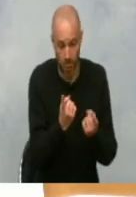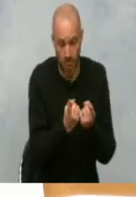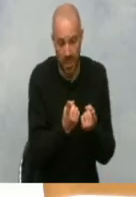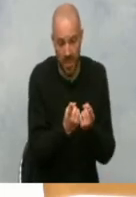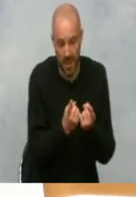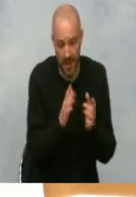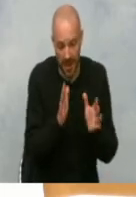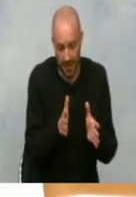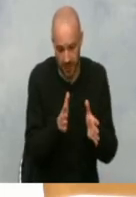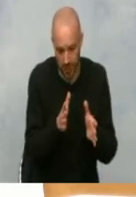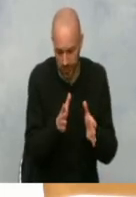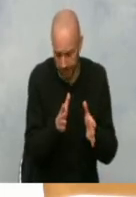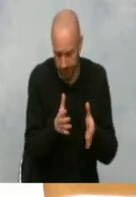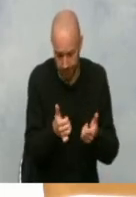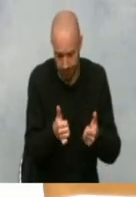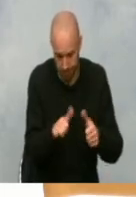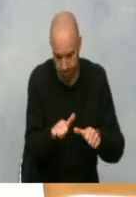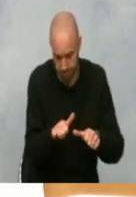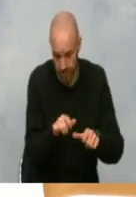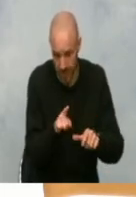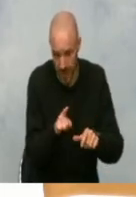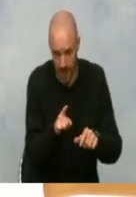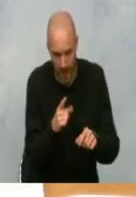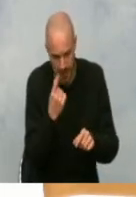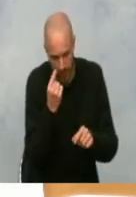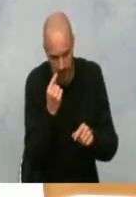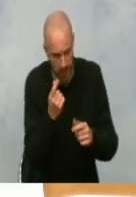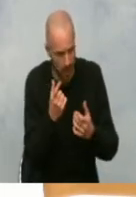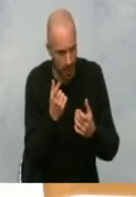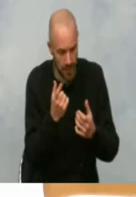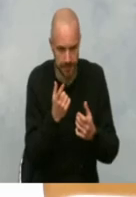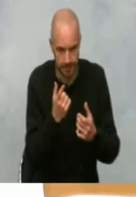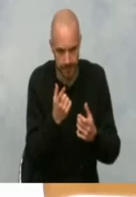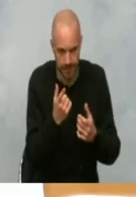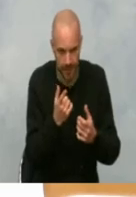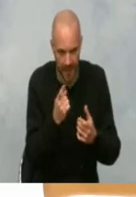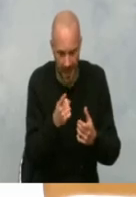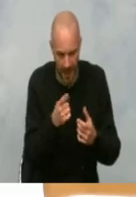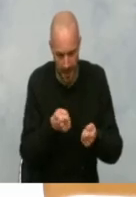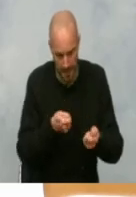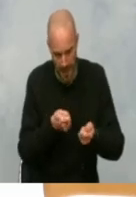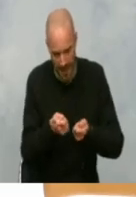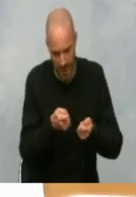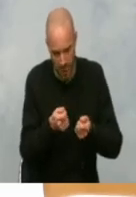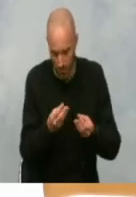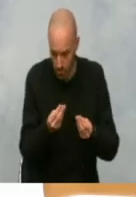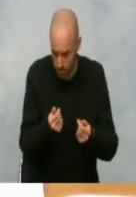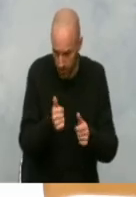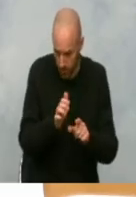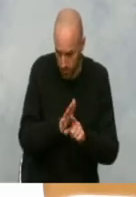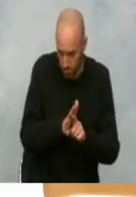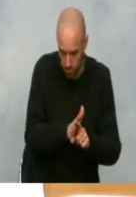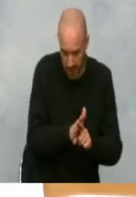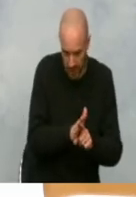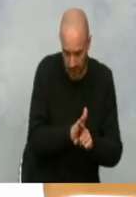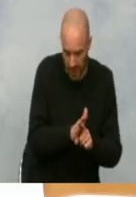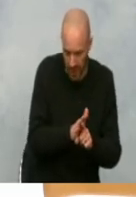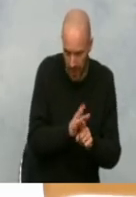might offer a degree of scope to manage some of the pressure, particularly where we look to one-off